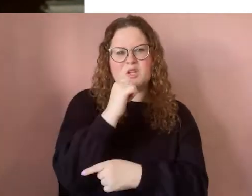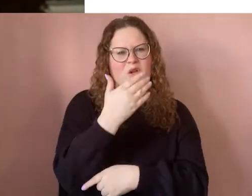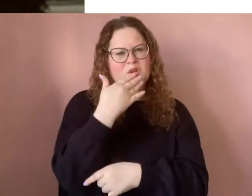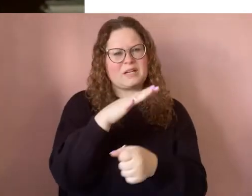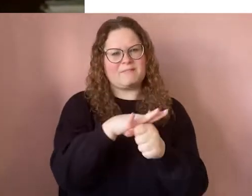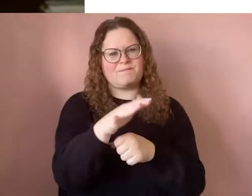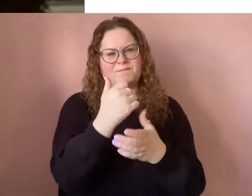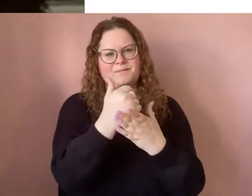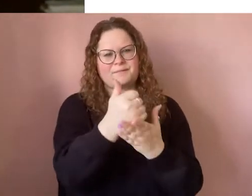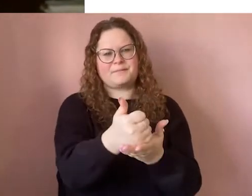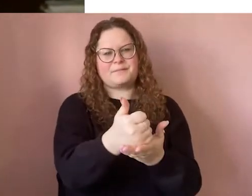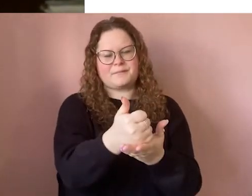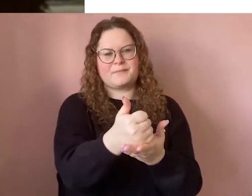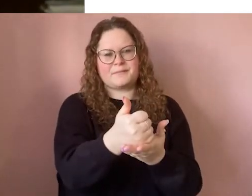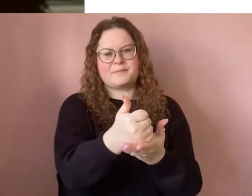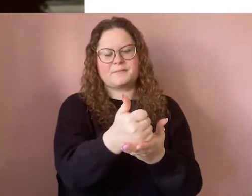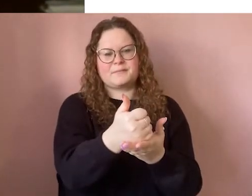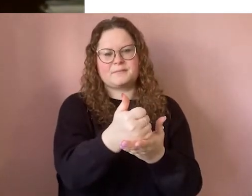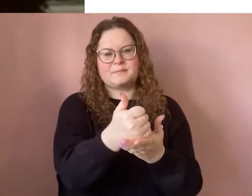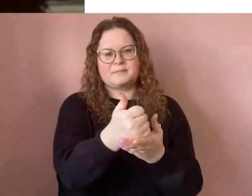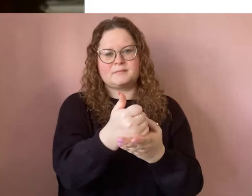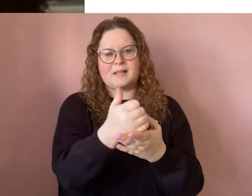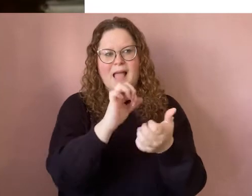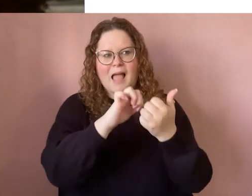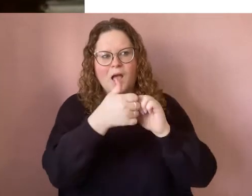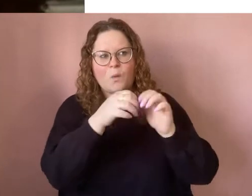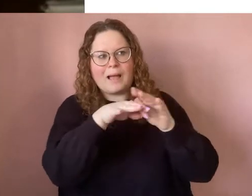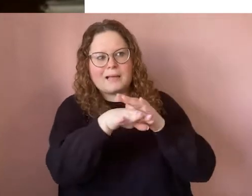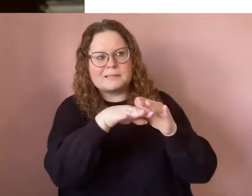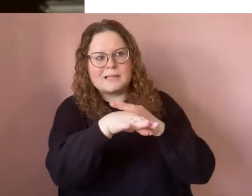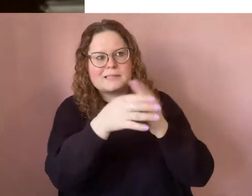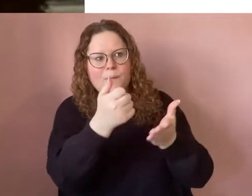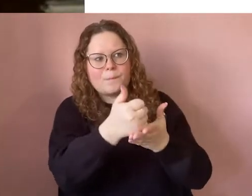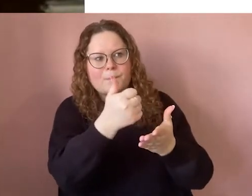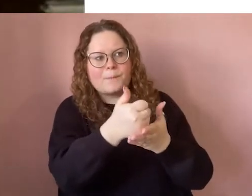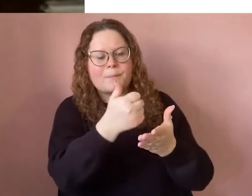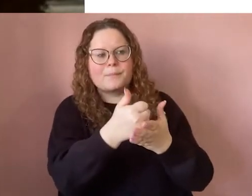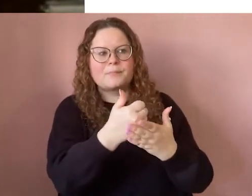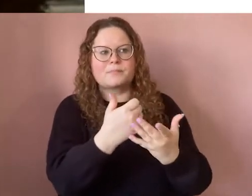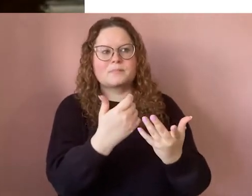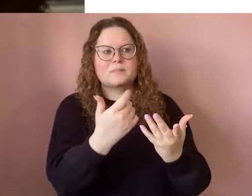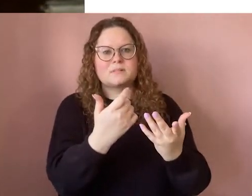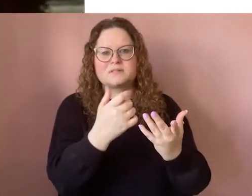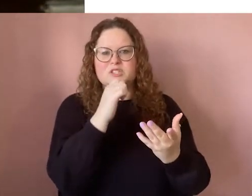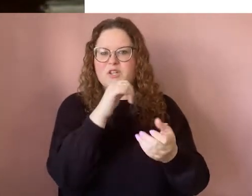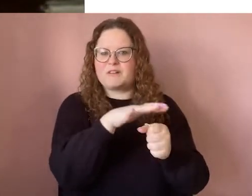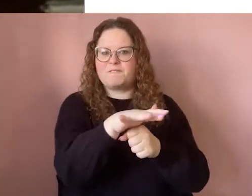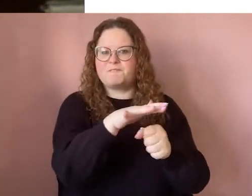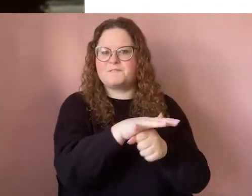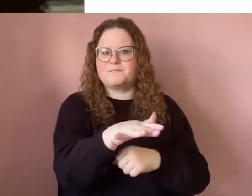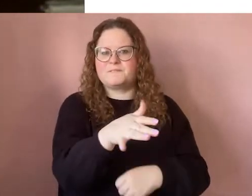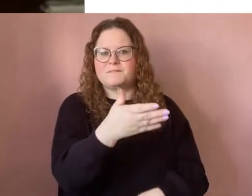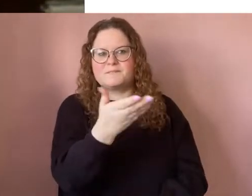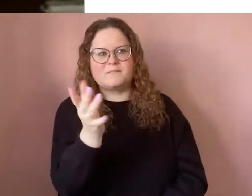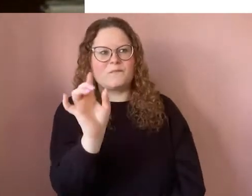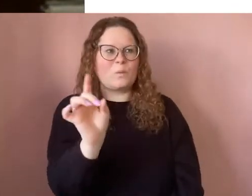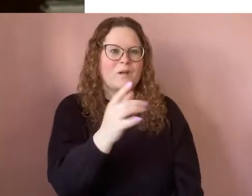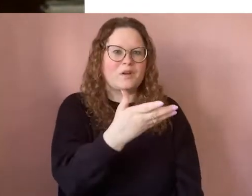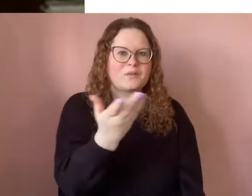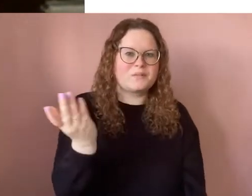to the access to care and the needed care to help people through these